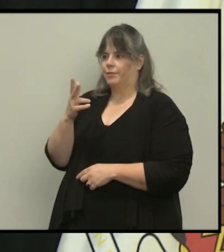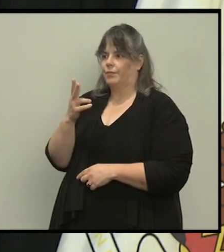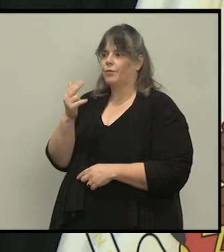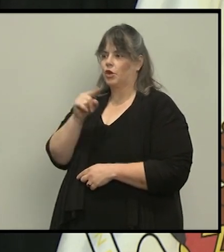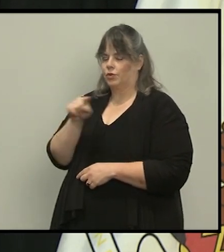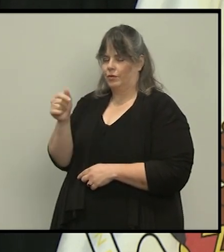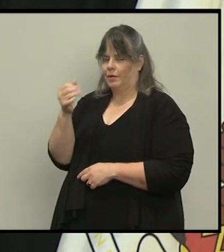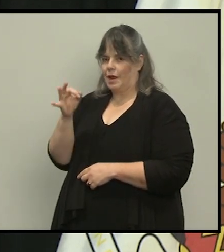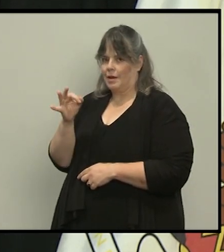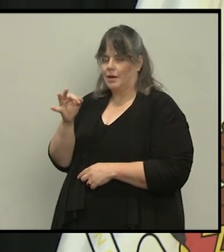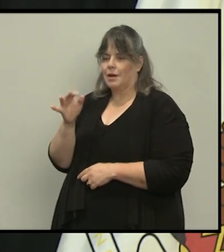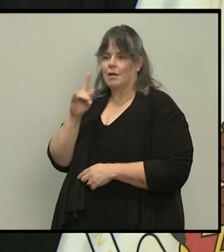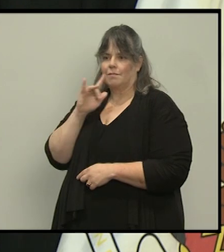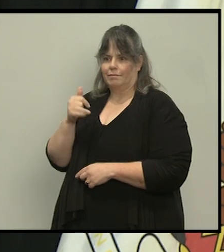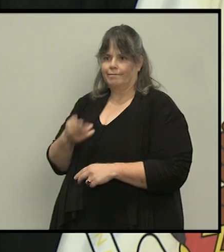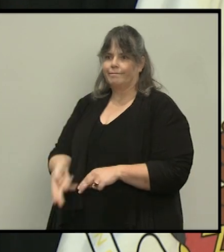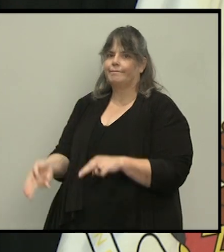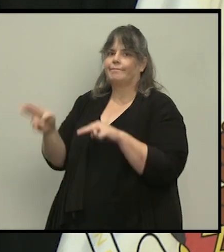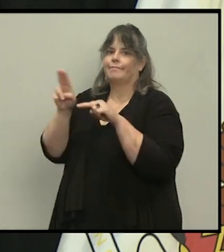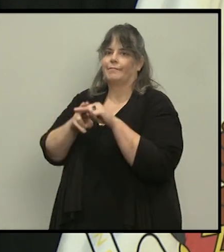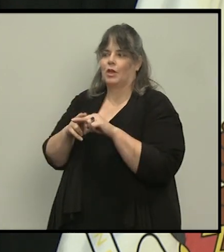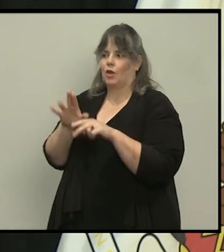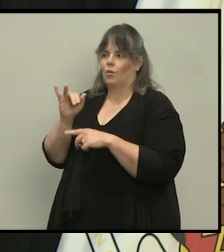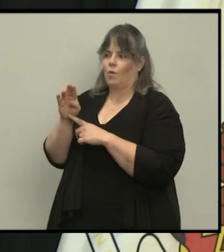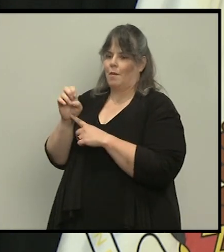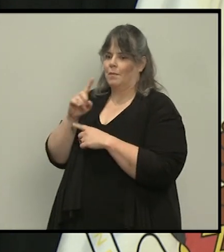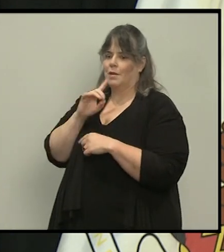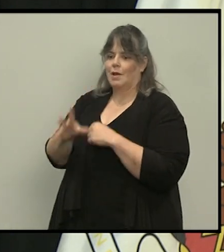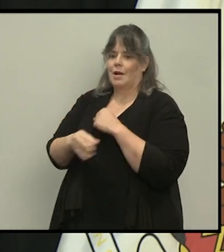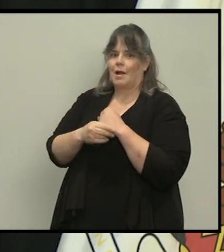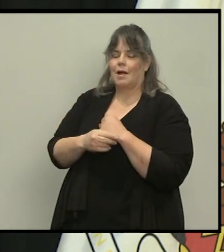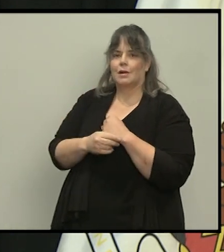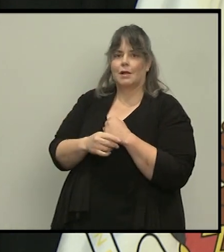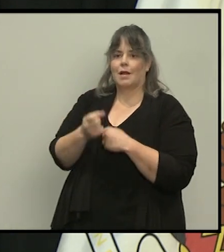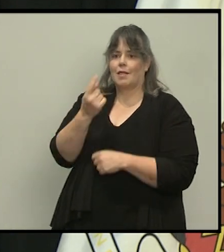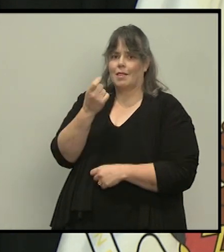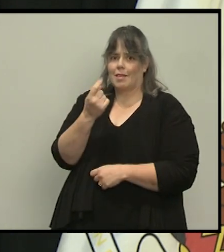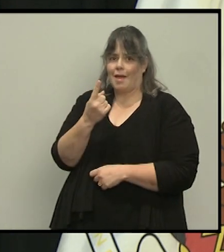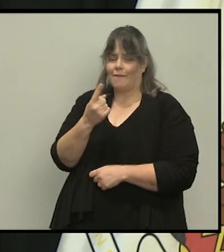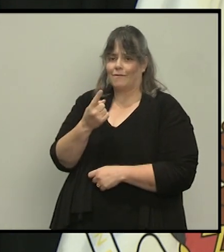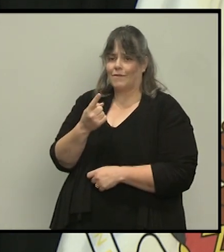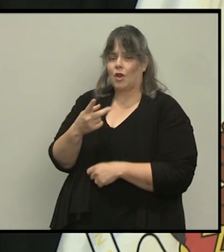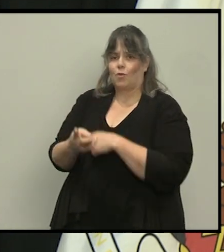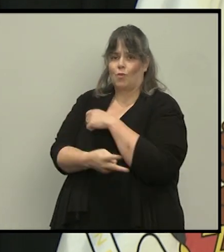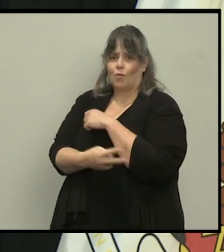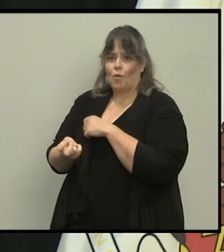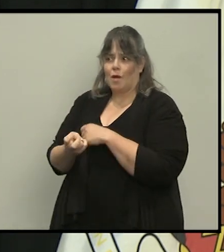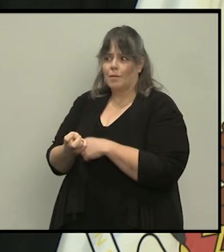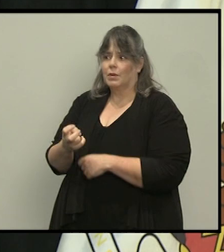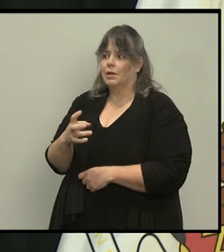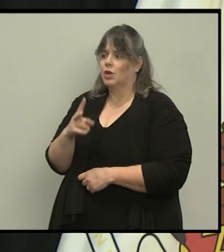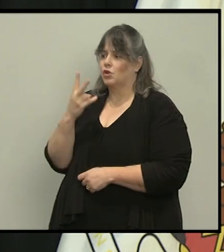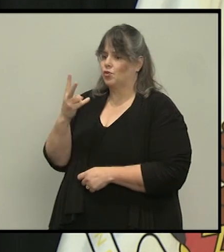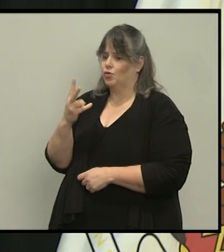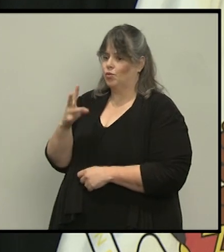was basically led by 11 additional robberies over the previous week and 2 additional